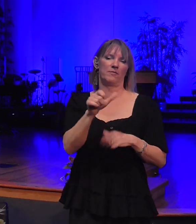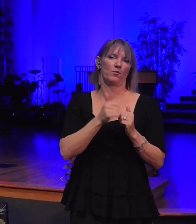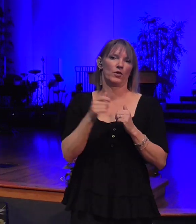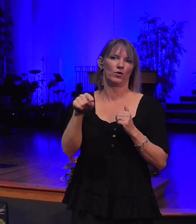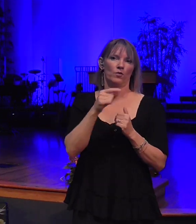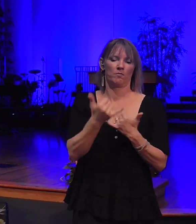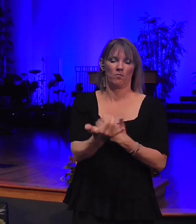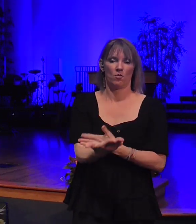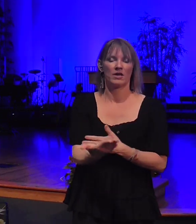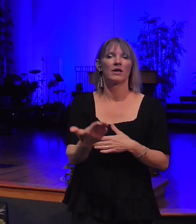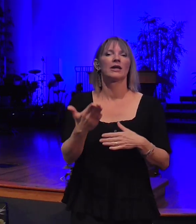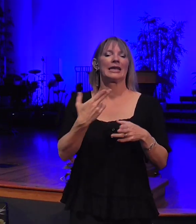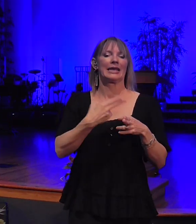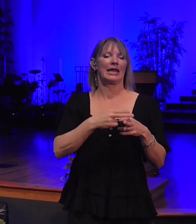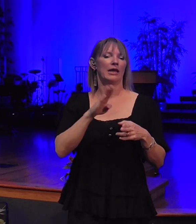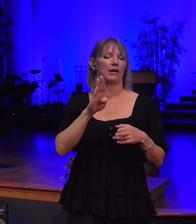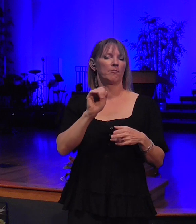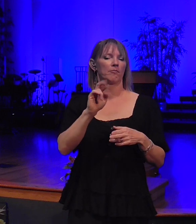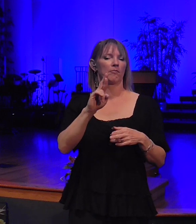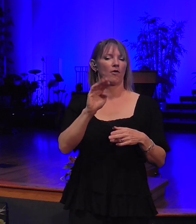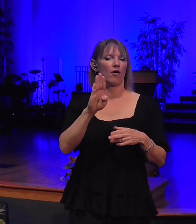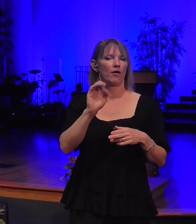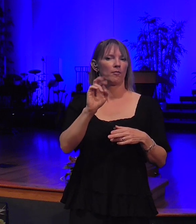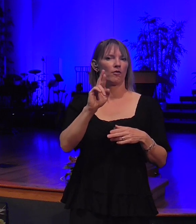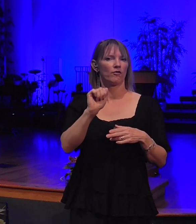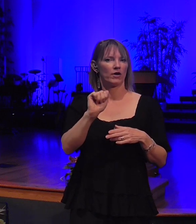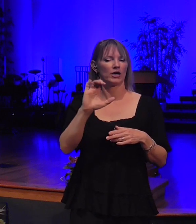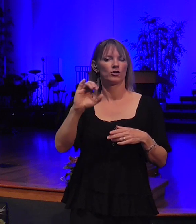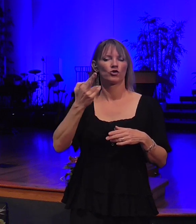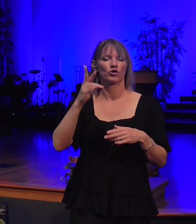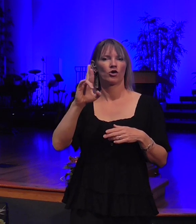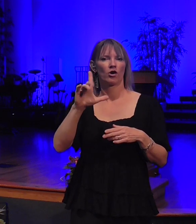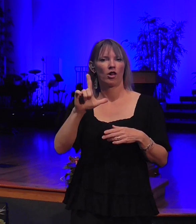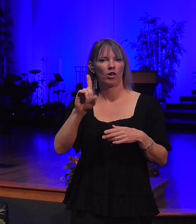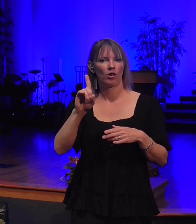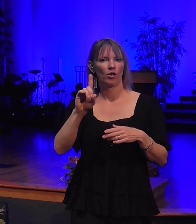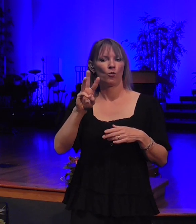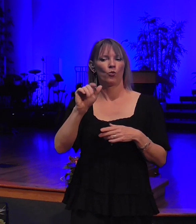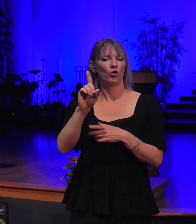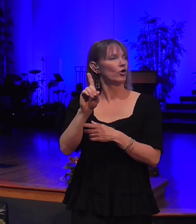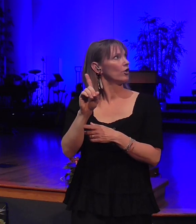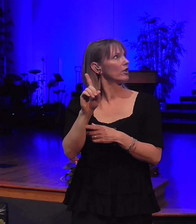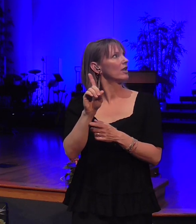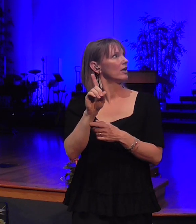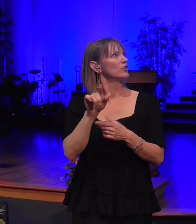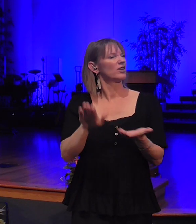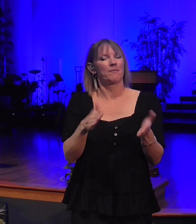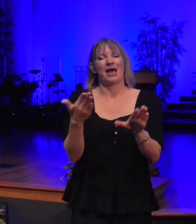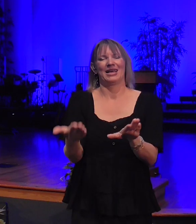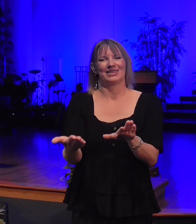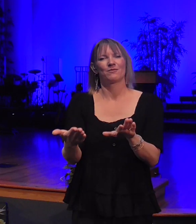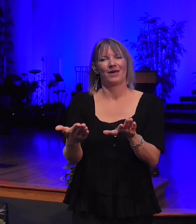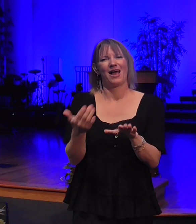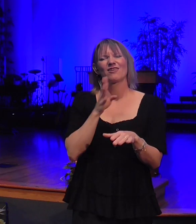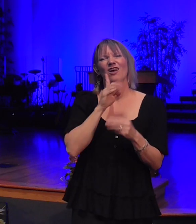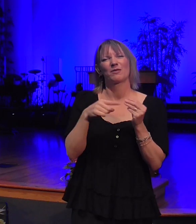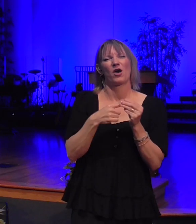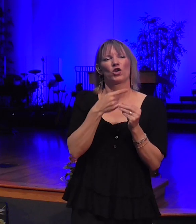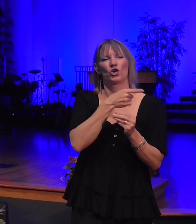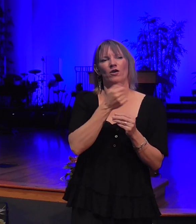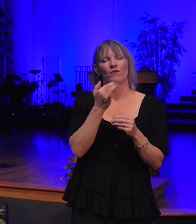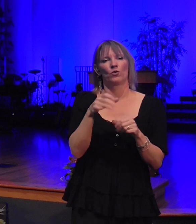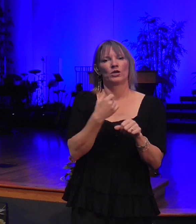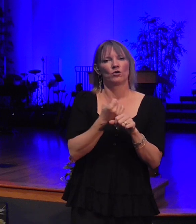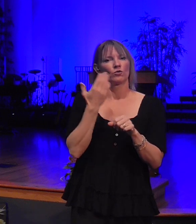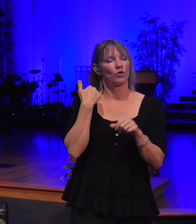name was Barbara Charlwood. I talked about her briefly a couple years ago when she passed away. This is her in 2019 meeting